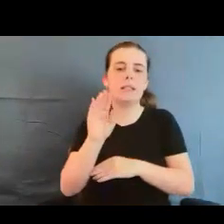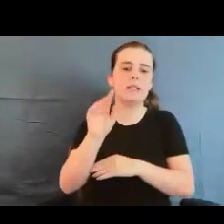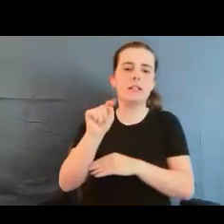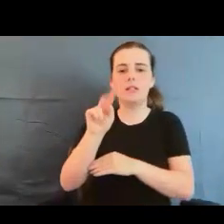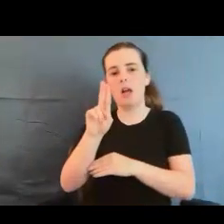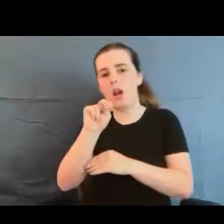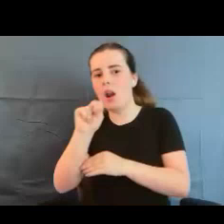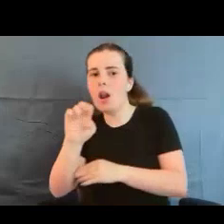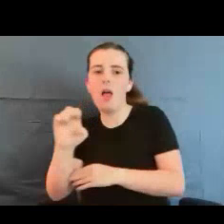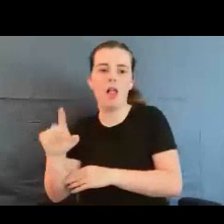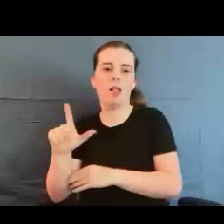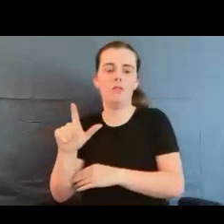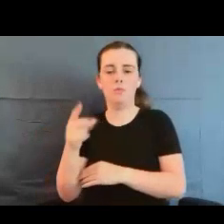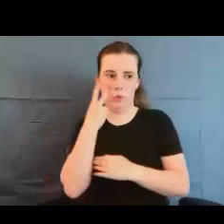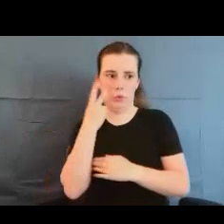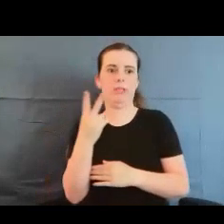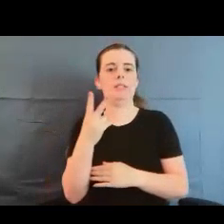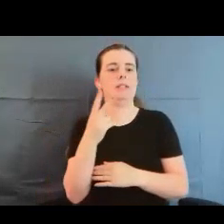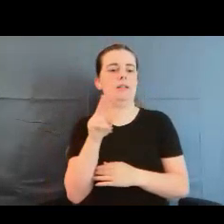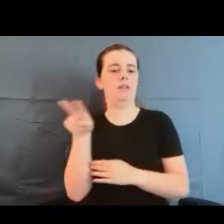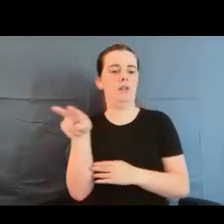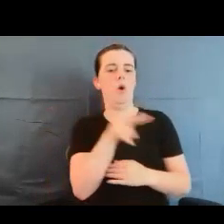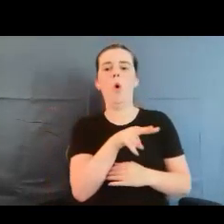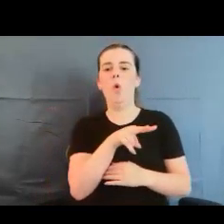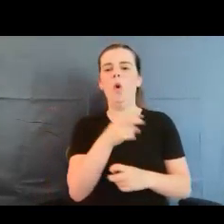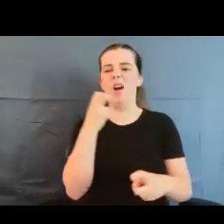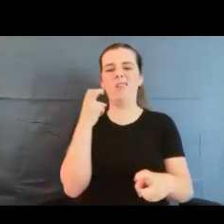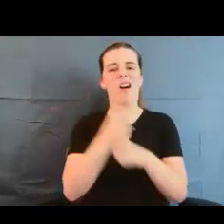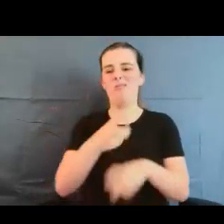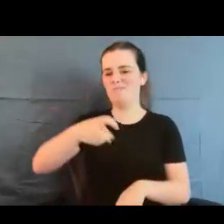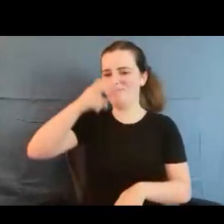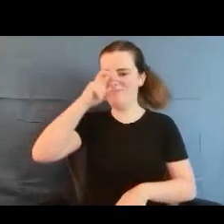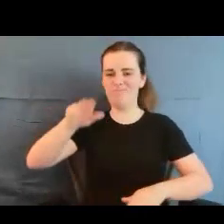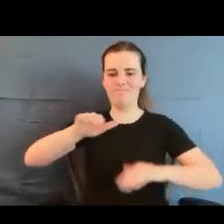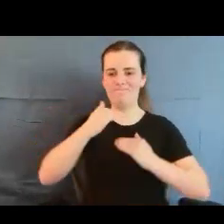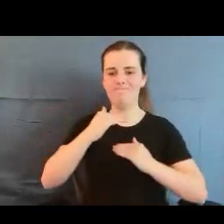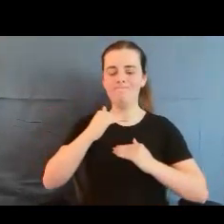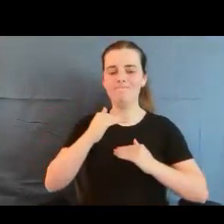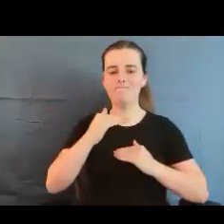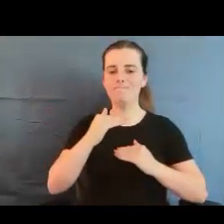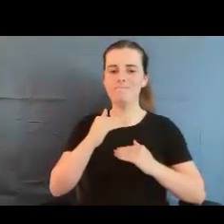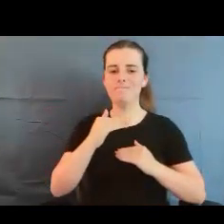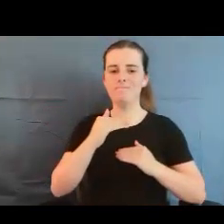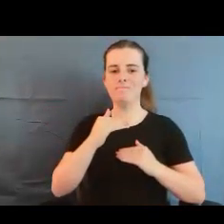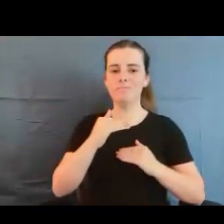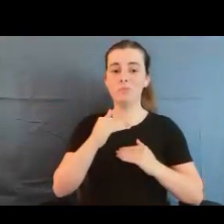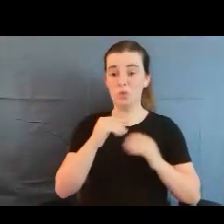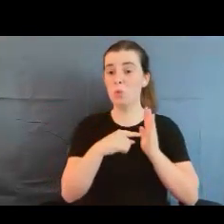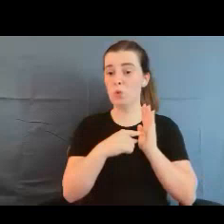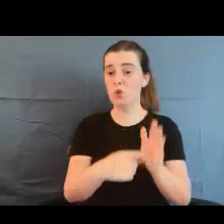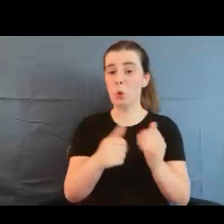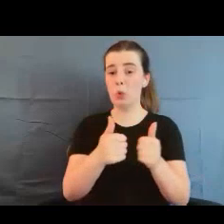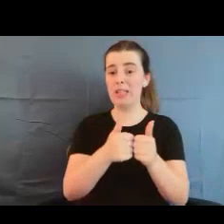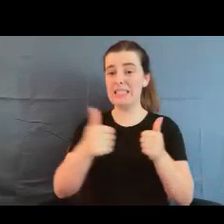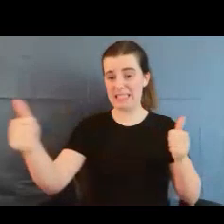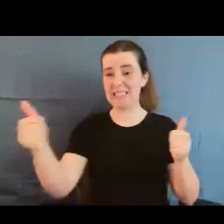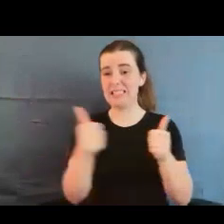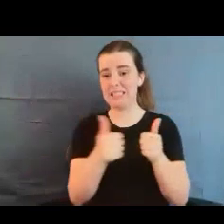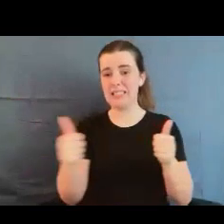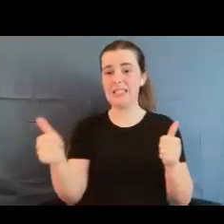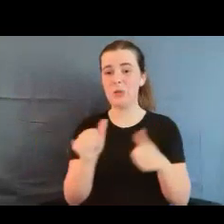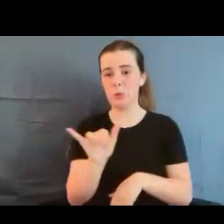the crude aid stations are where there's hard cutoff times. And it also will give you similarly the distances, the distance to the next aid station, all that.